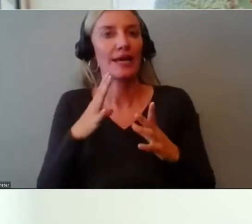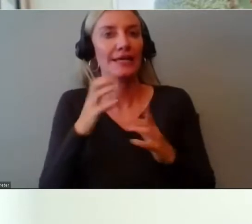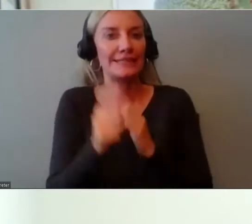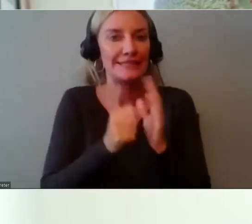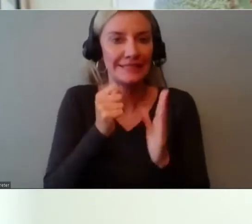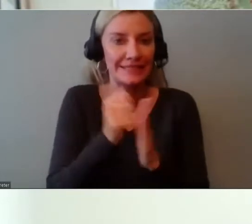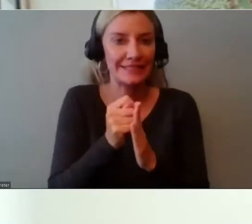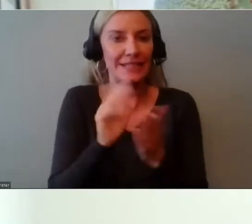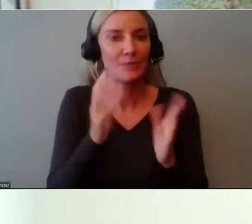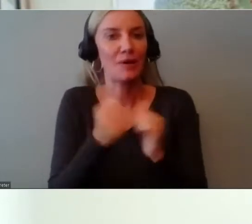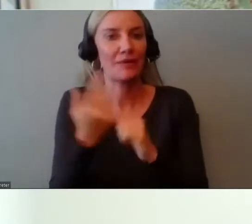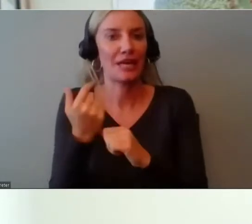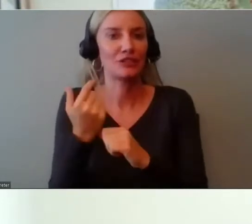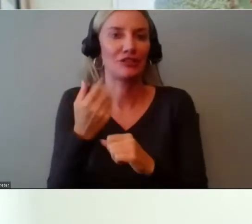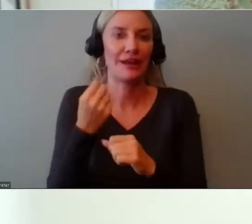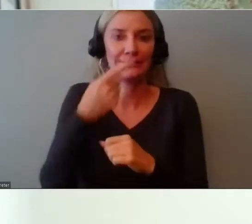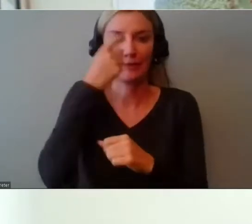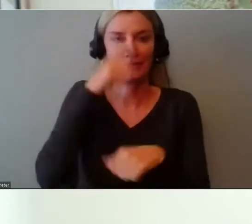over the summer.